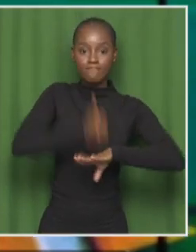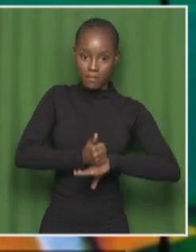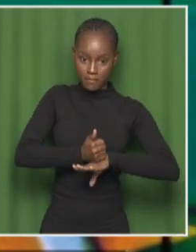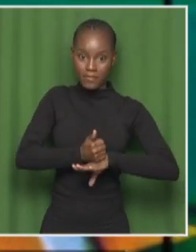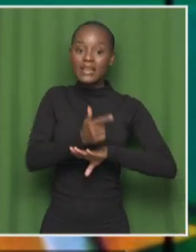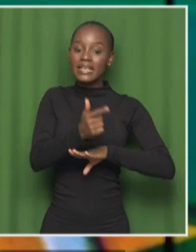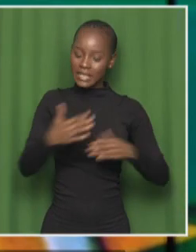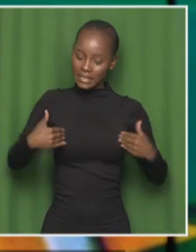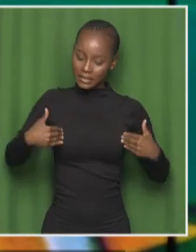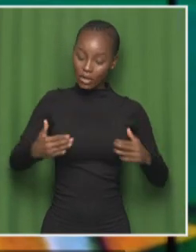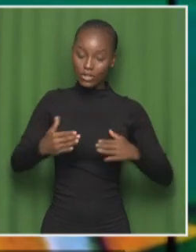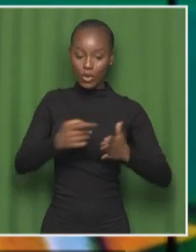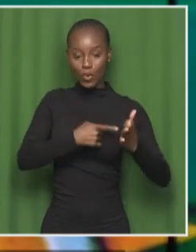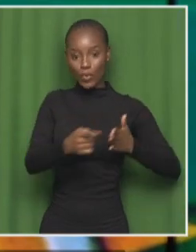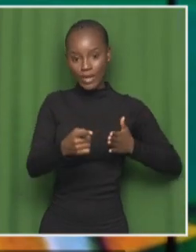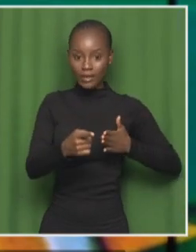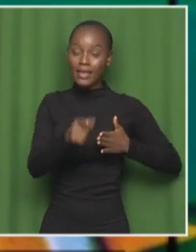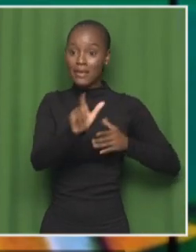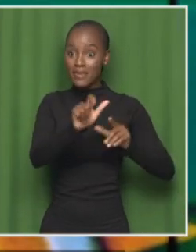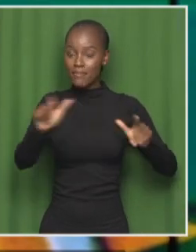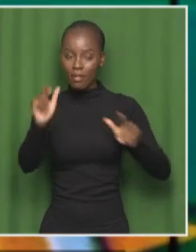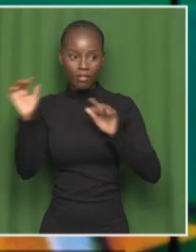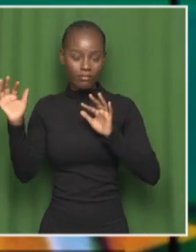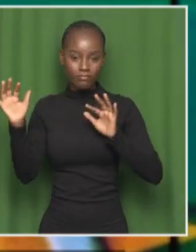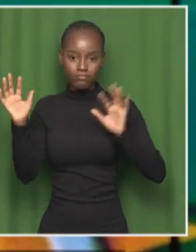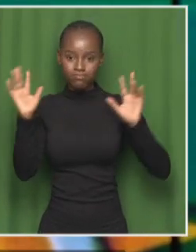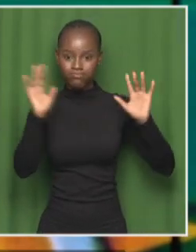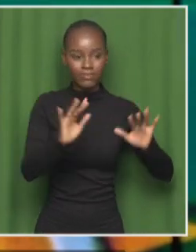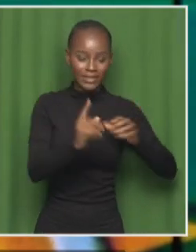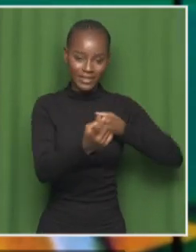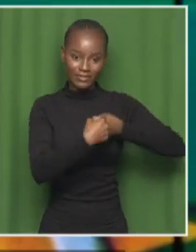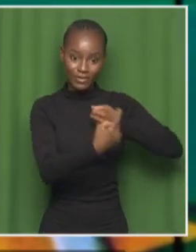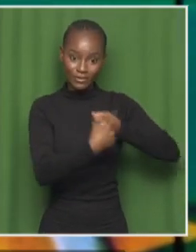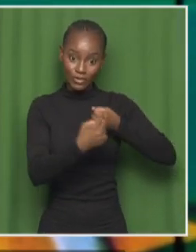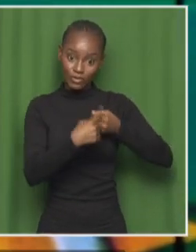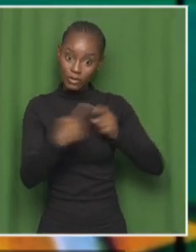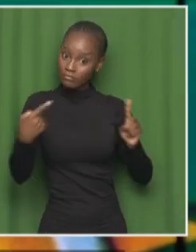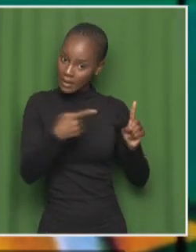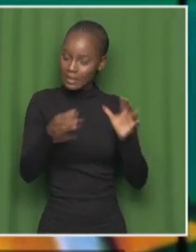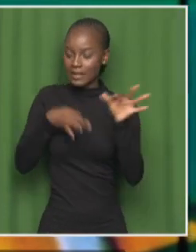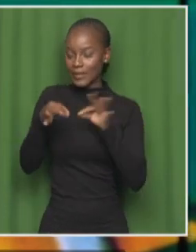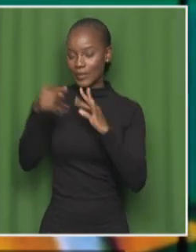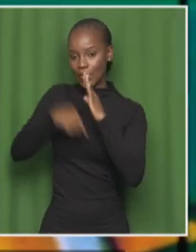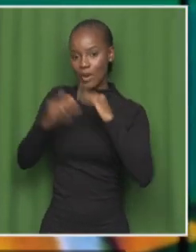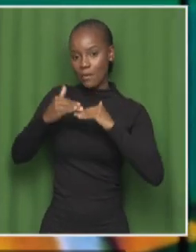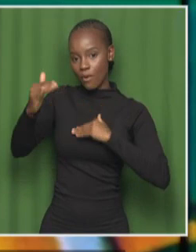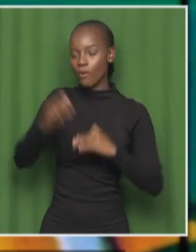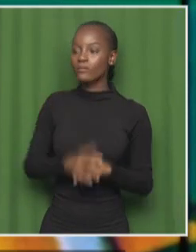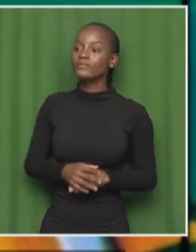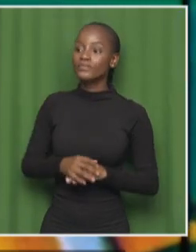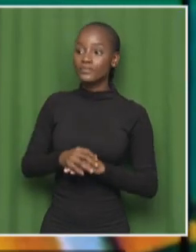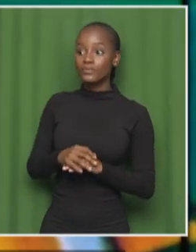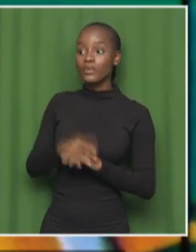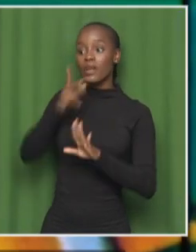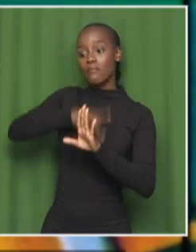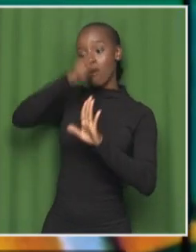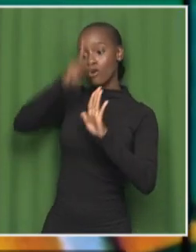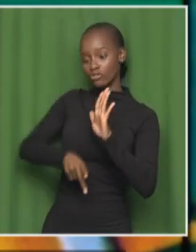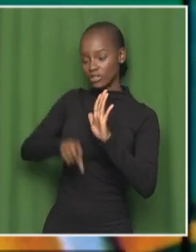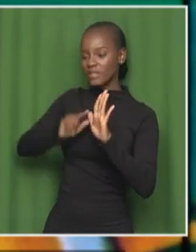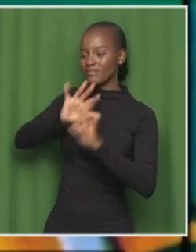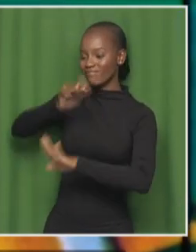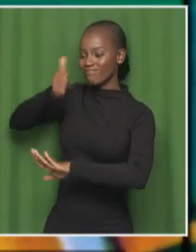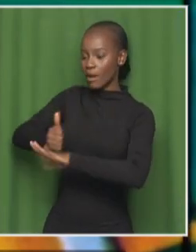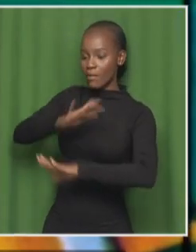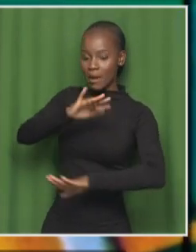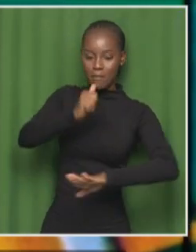the first time, and there's huge interest. Steve will talk about it, because one of our projects is to set up a Scrabble club in every